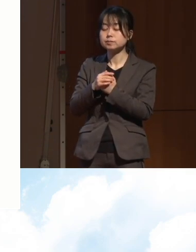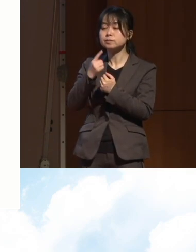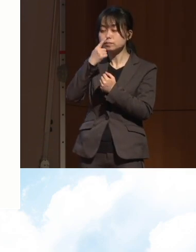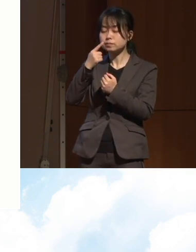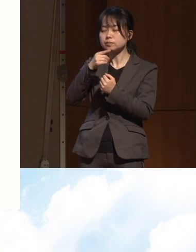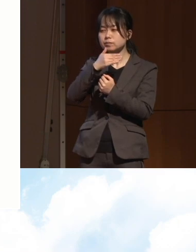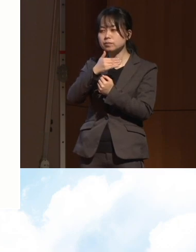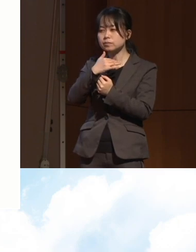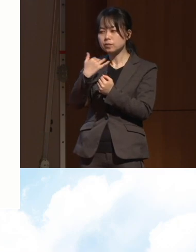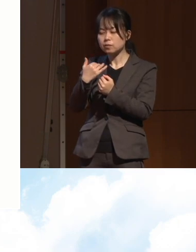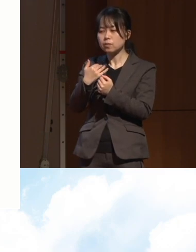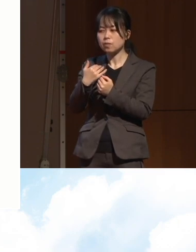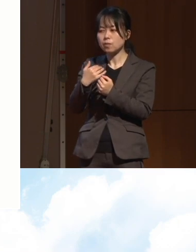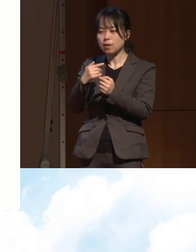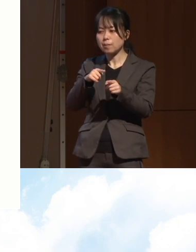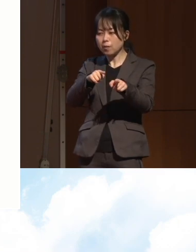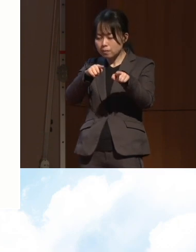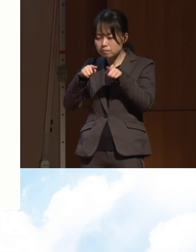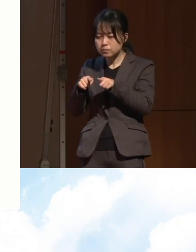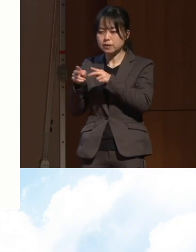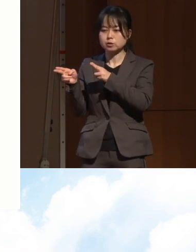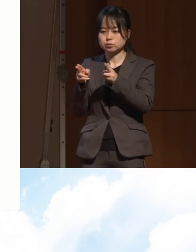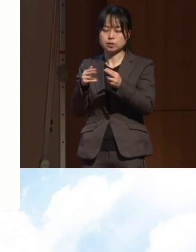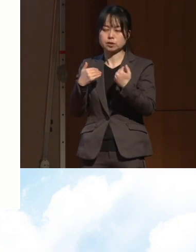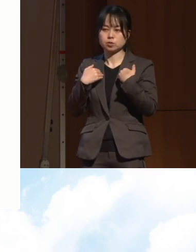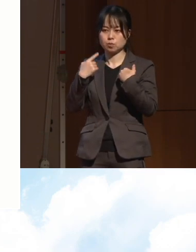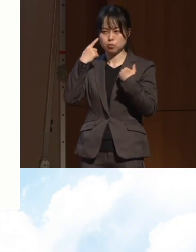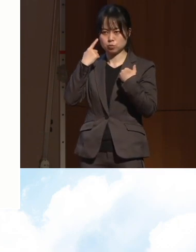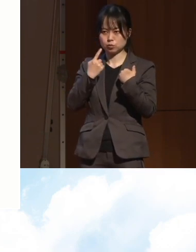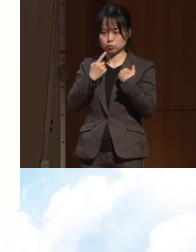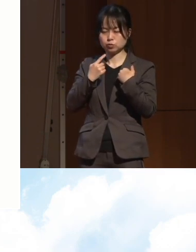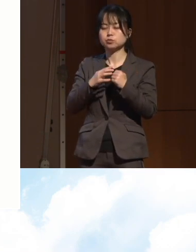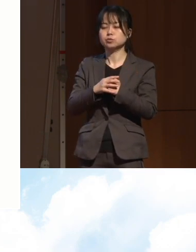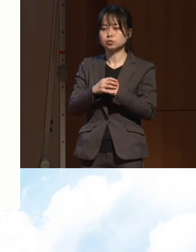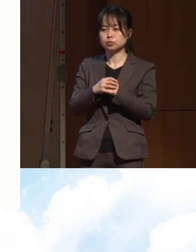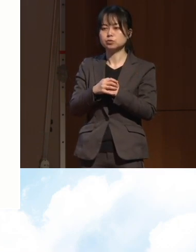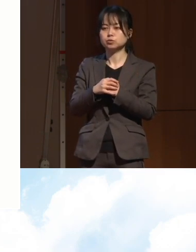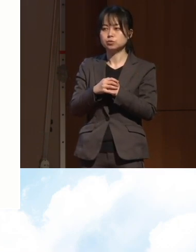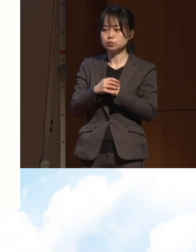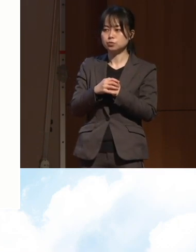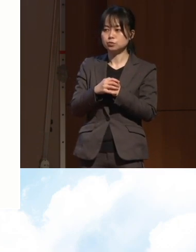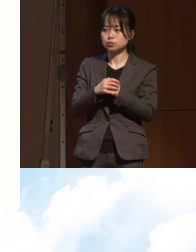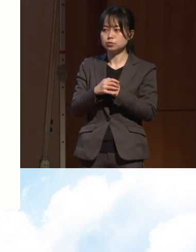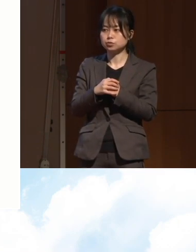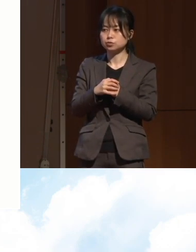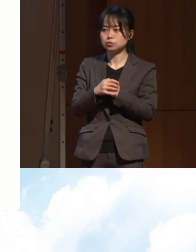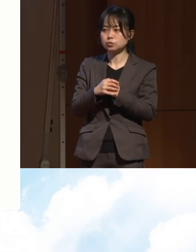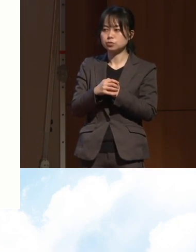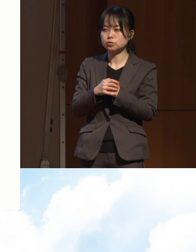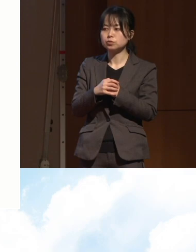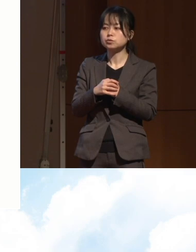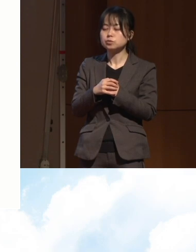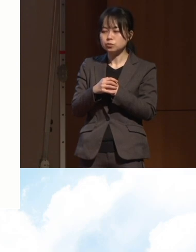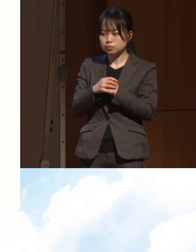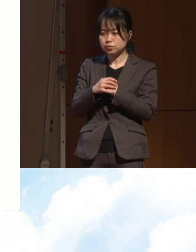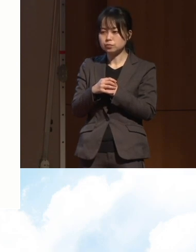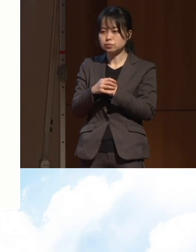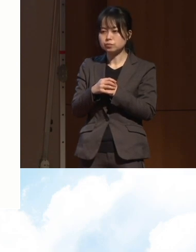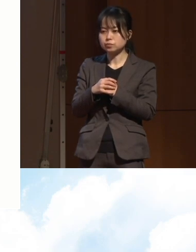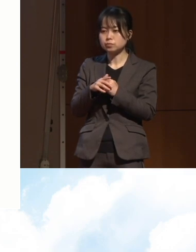scary, but have the potential to cause great harm. And so in the